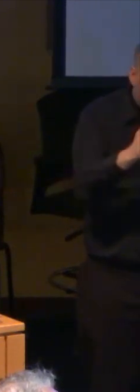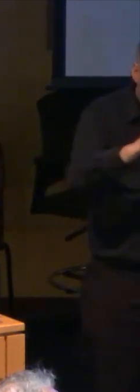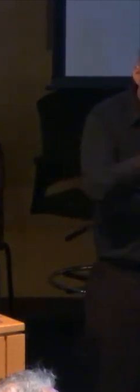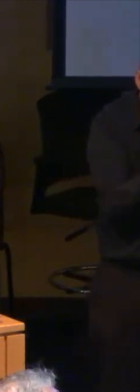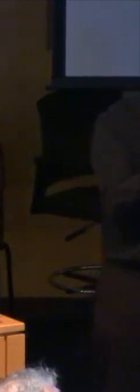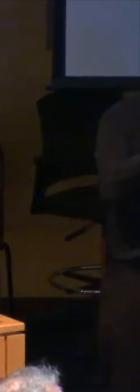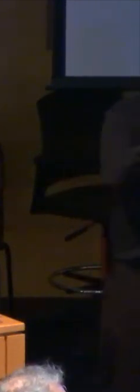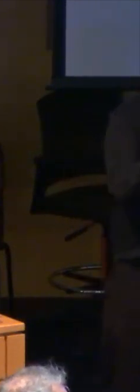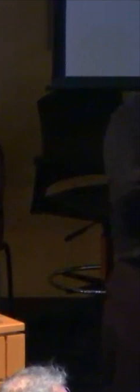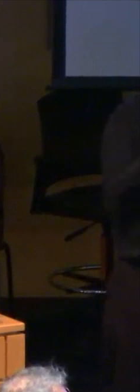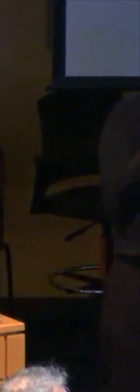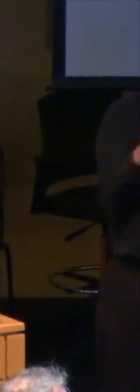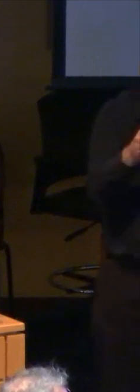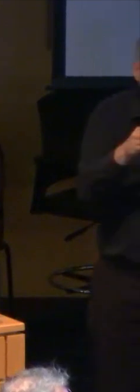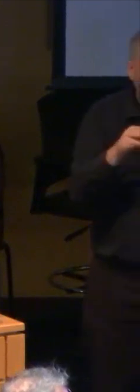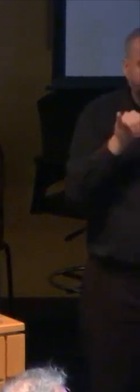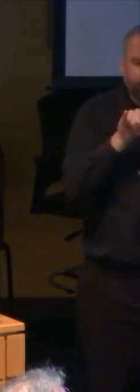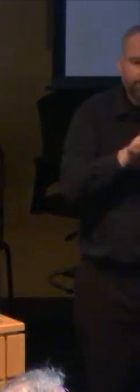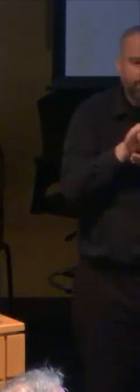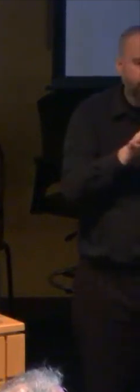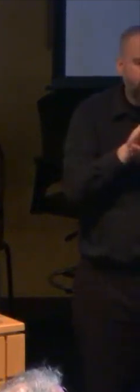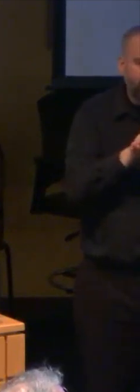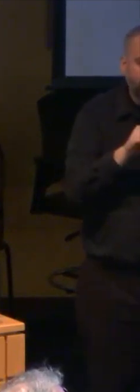There's small